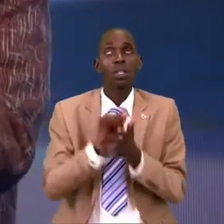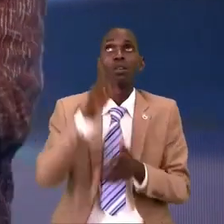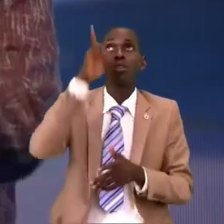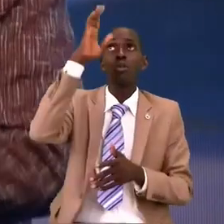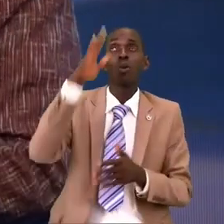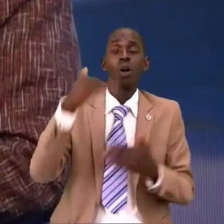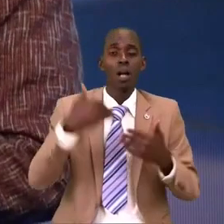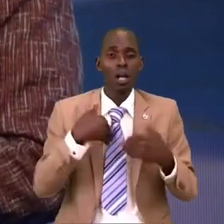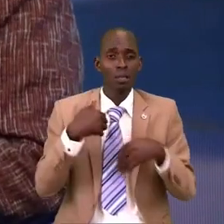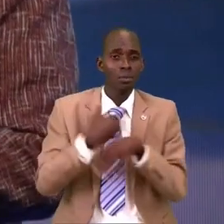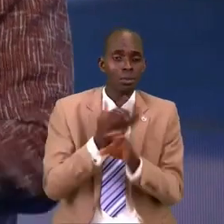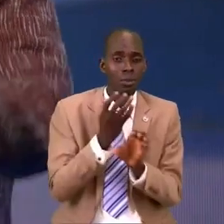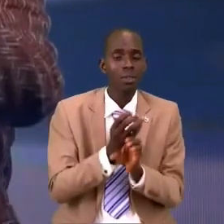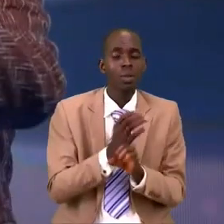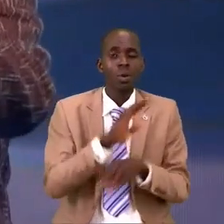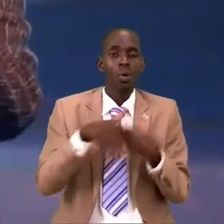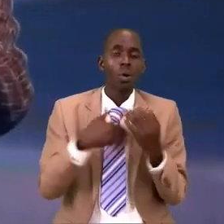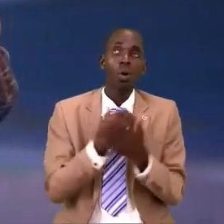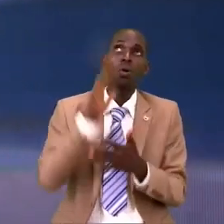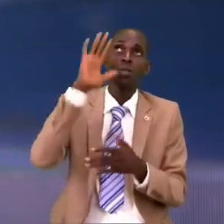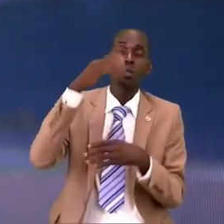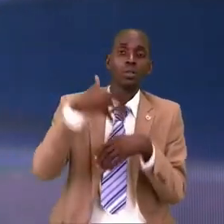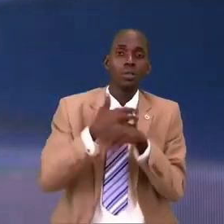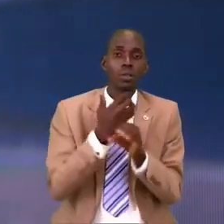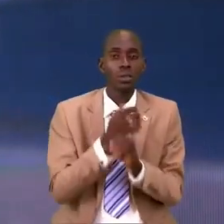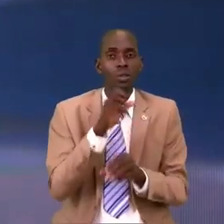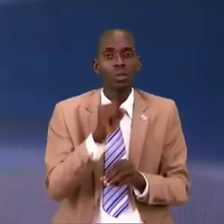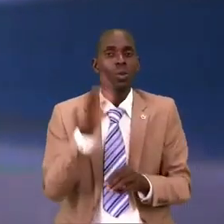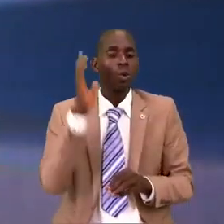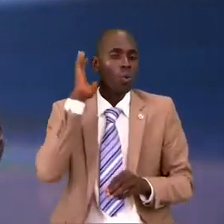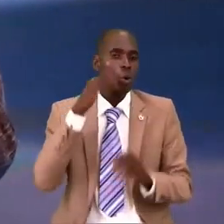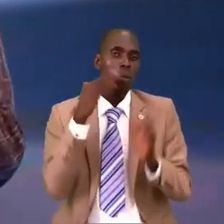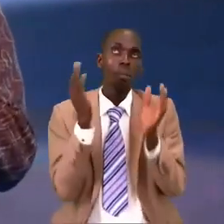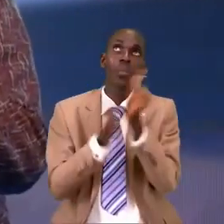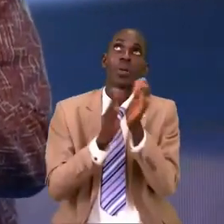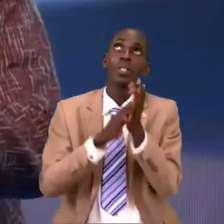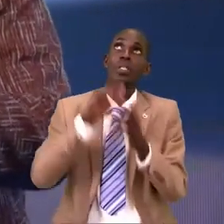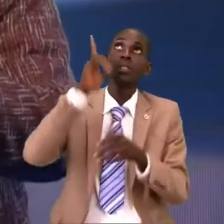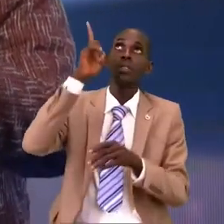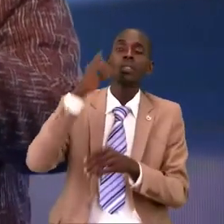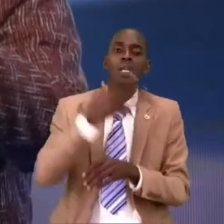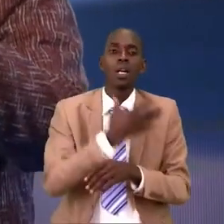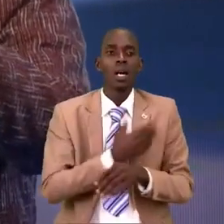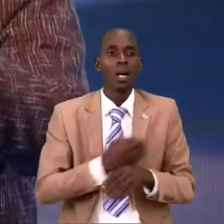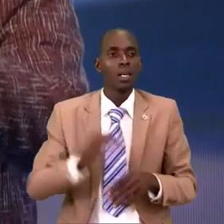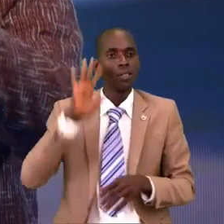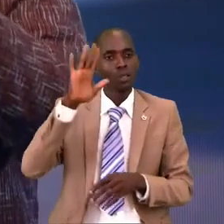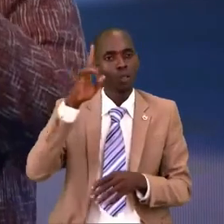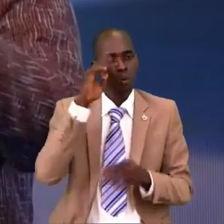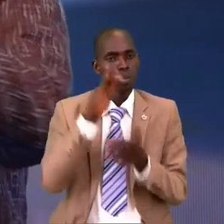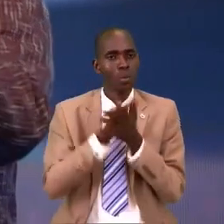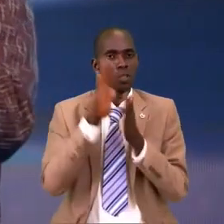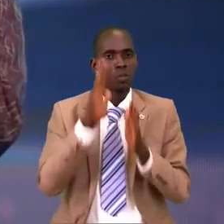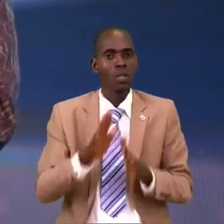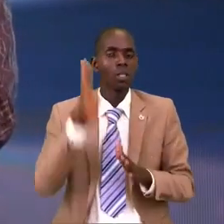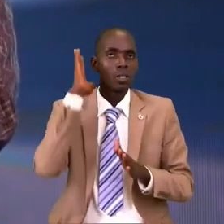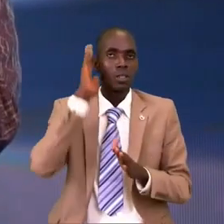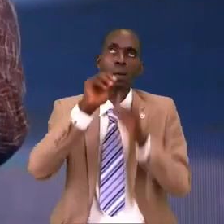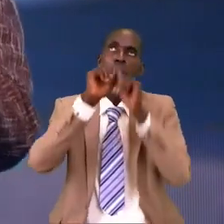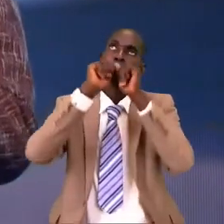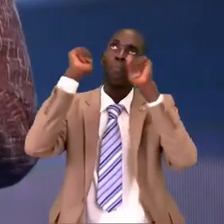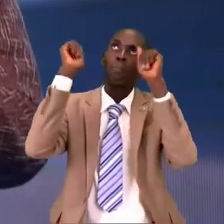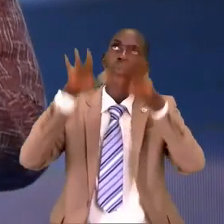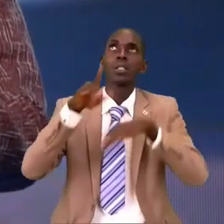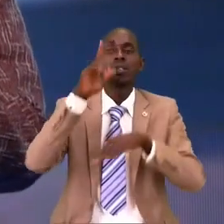bless thee. In verse 11 it tells us, they shall speak of thy glory, the glory of